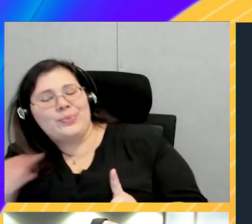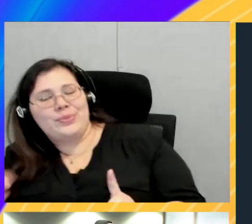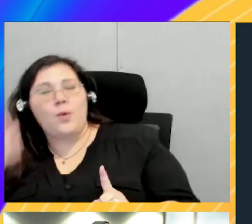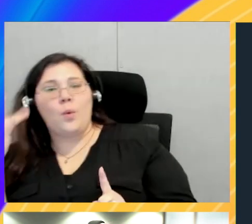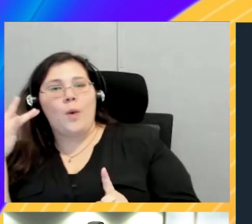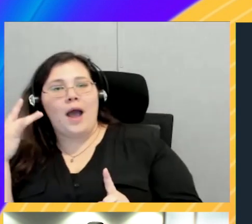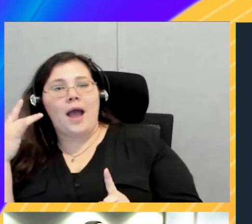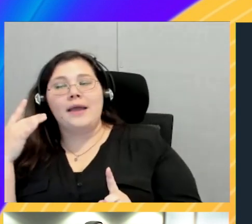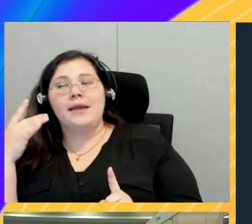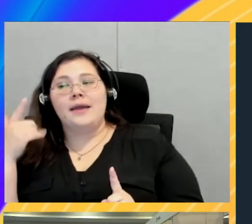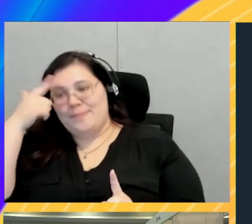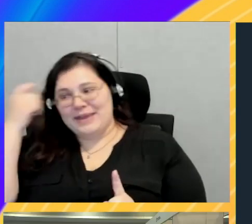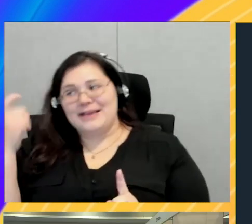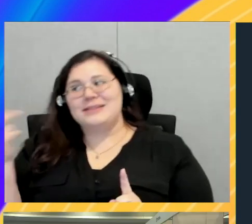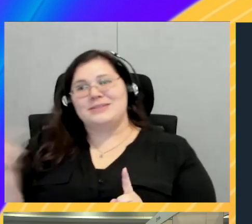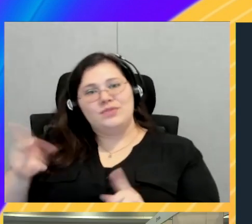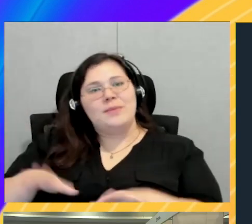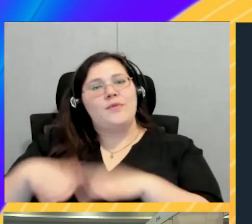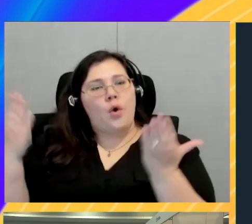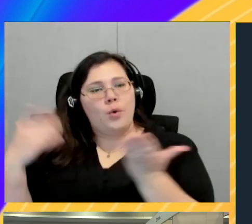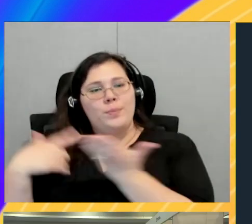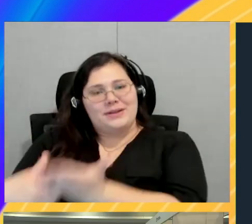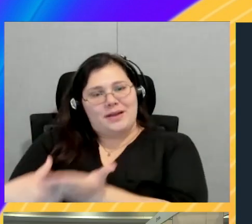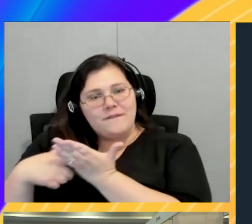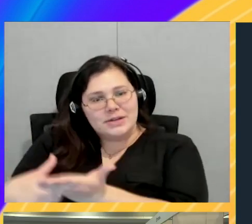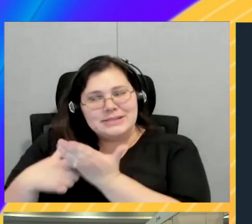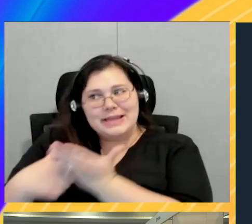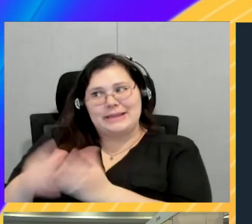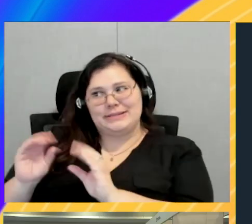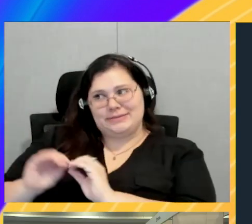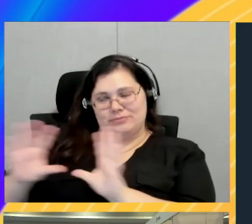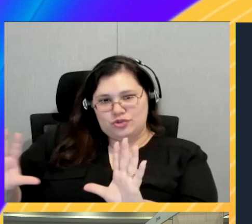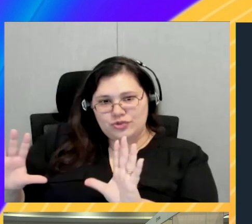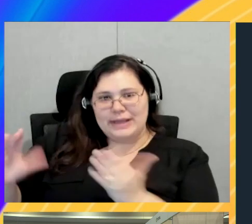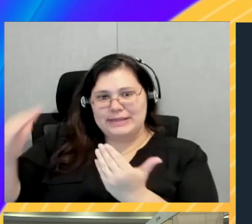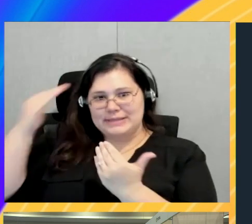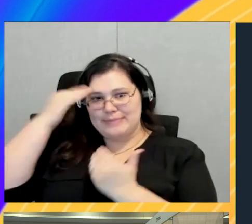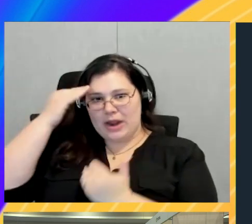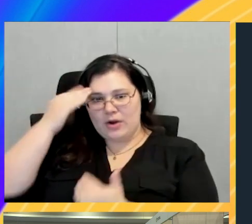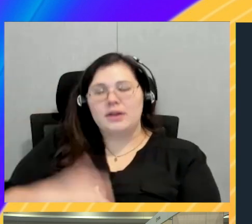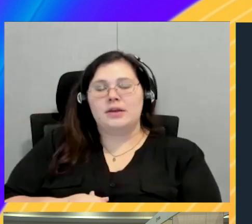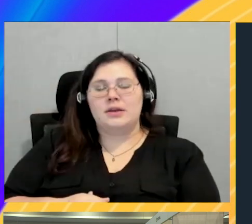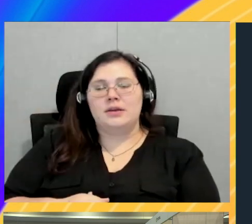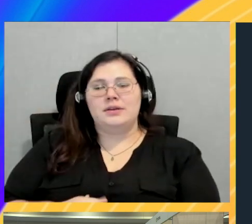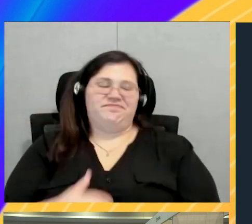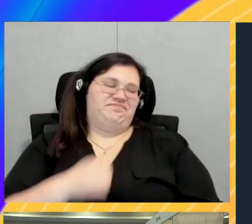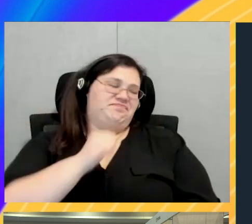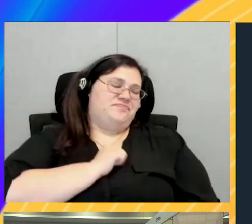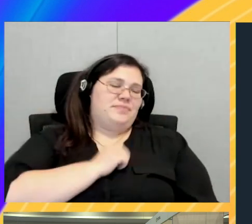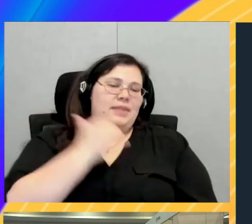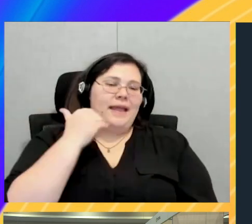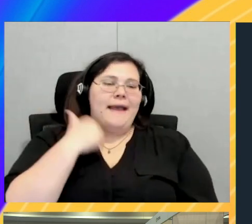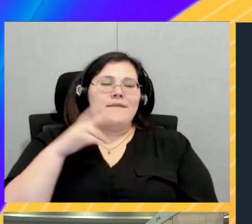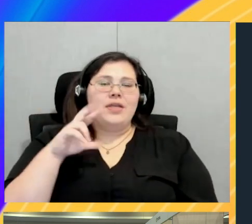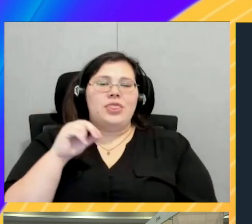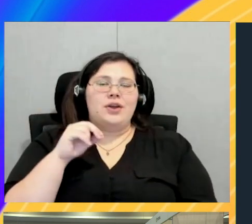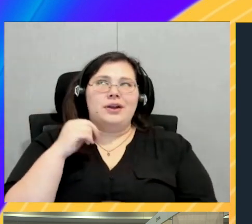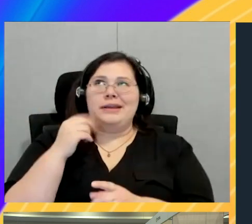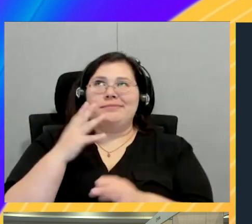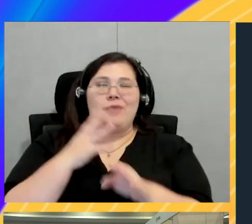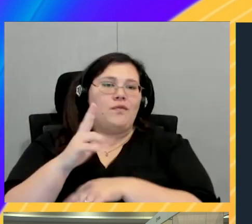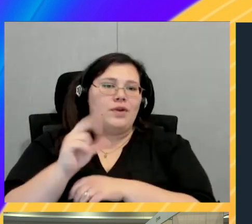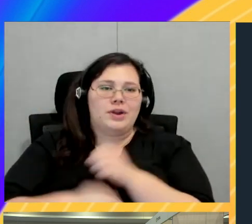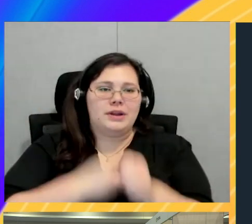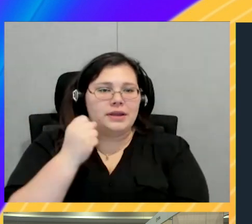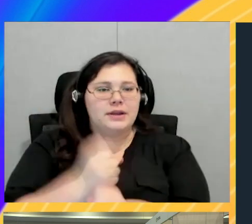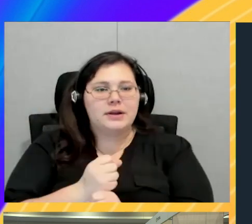and transparent. Yeah, and I've got 30 plus years experience in the industry. I've worked for 7 different companies in 7 different industries, and